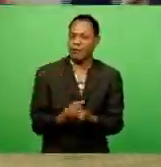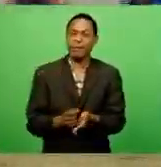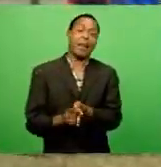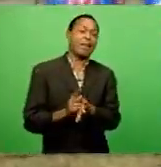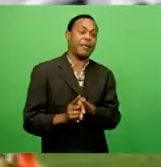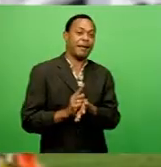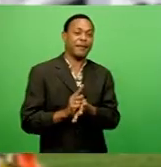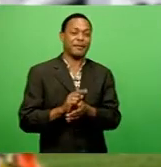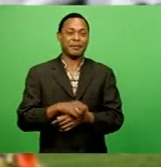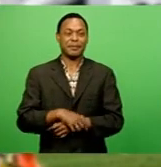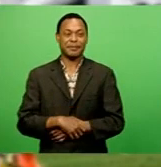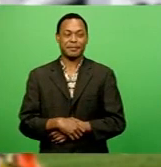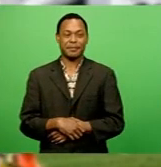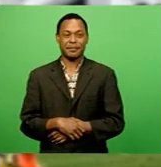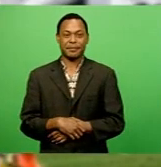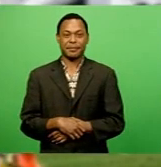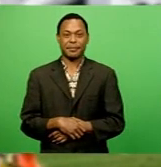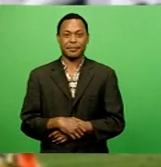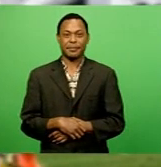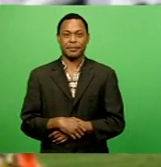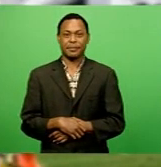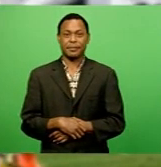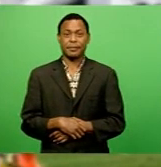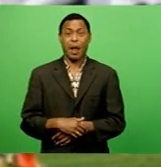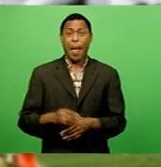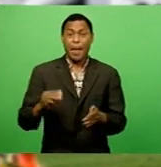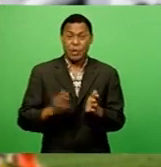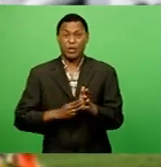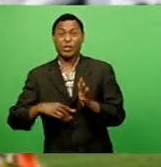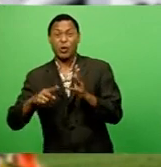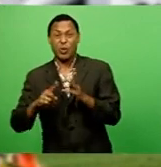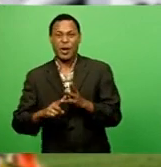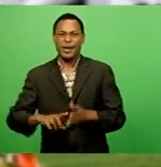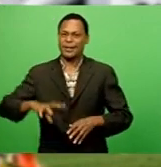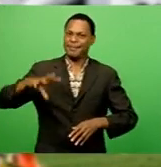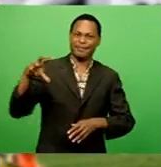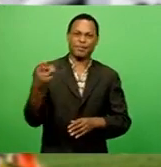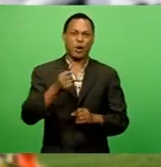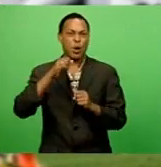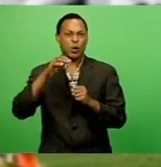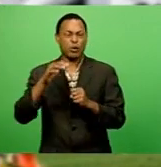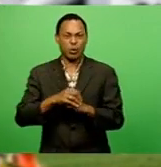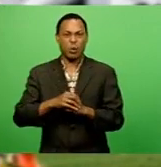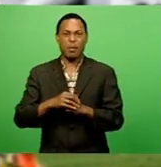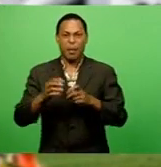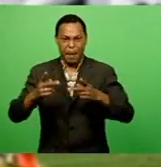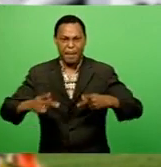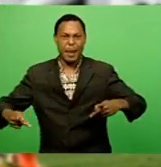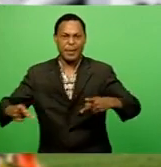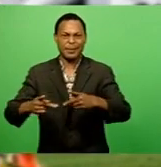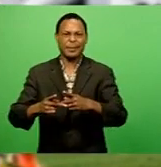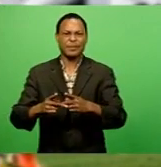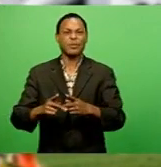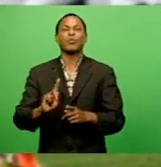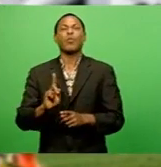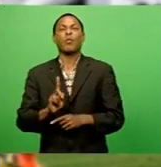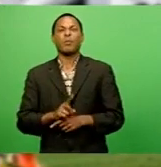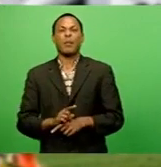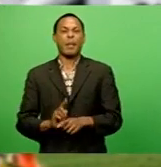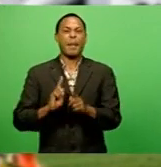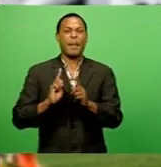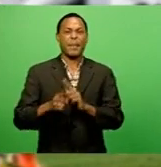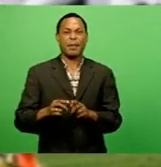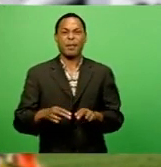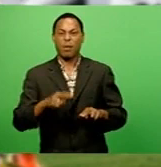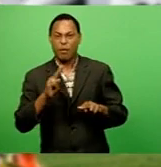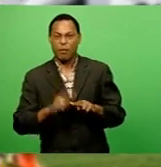FBC Sports. Manchester United reclaimed the top spot in the English Premier League after coming from behind to defeat Fulham